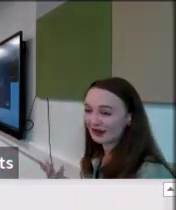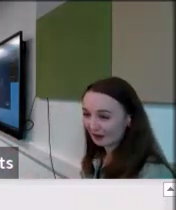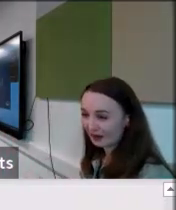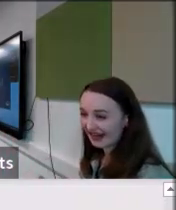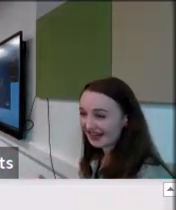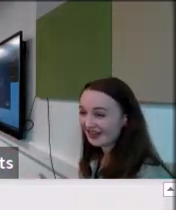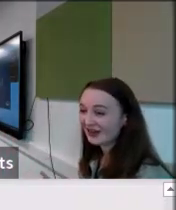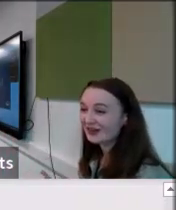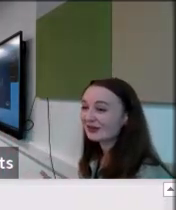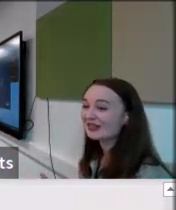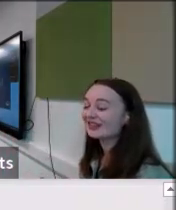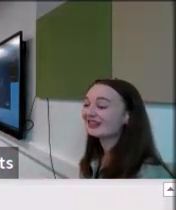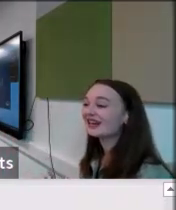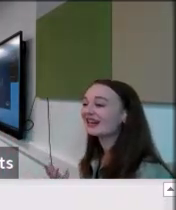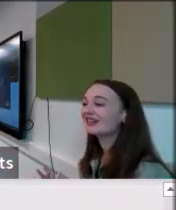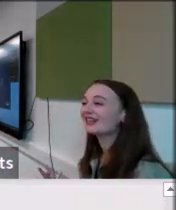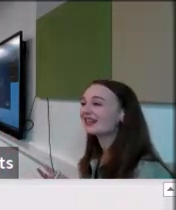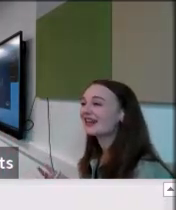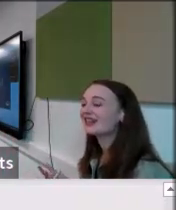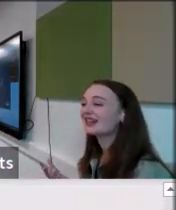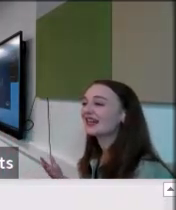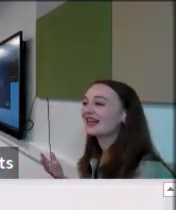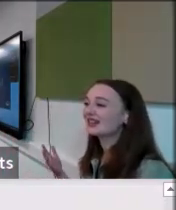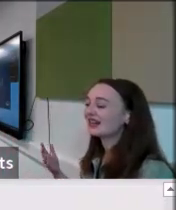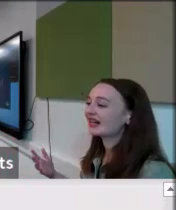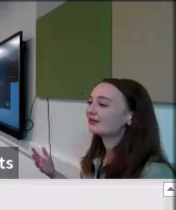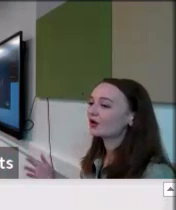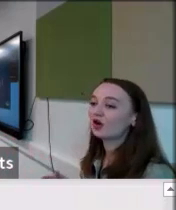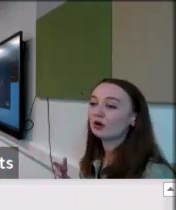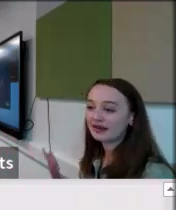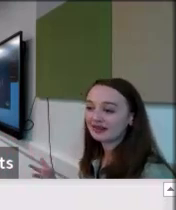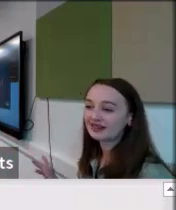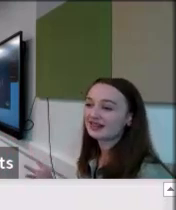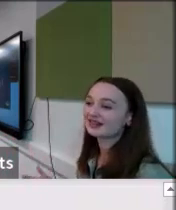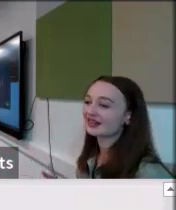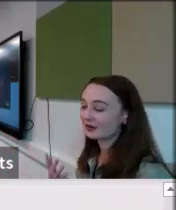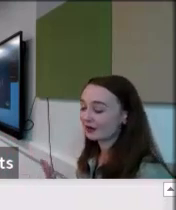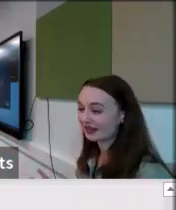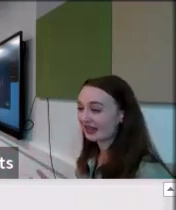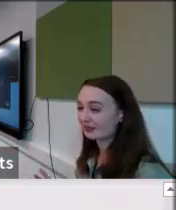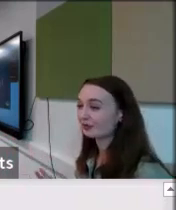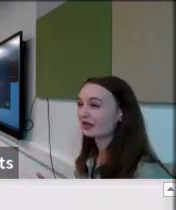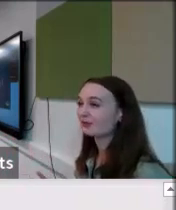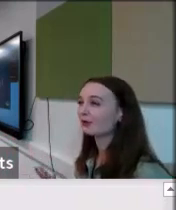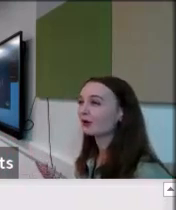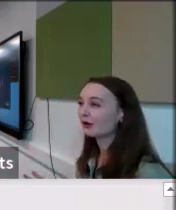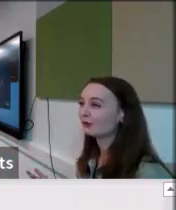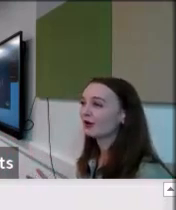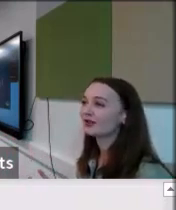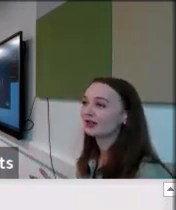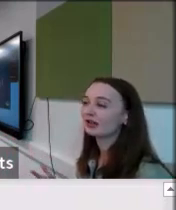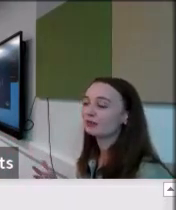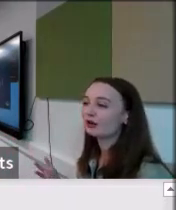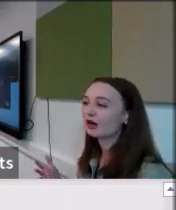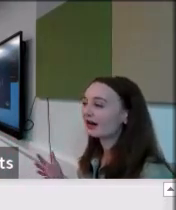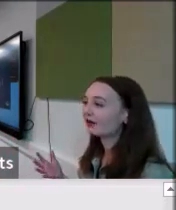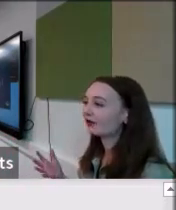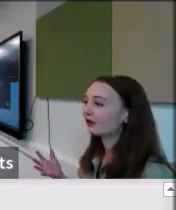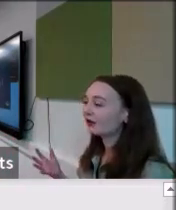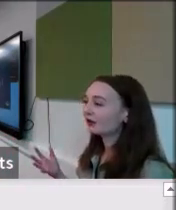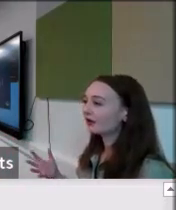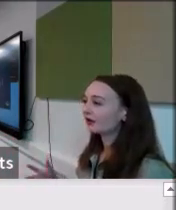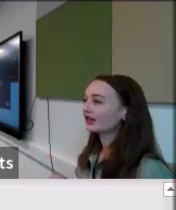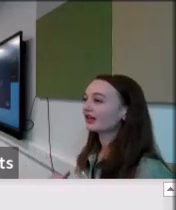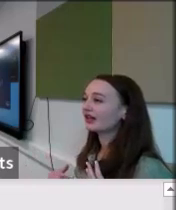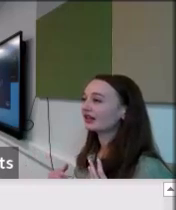my role as a communication consultant, and essentially it's designed for businesses and non-disabled people who want to learn more